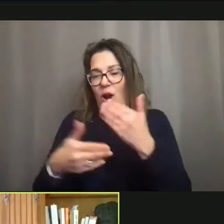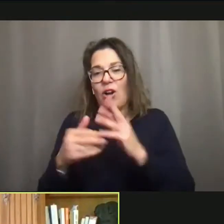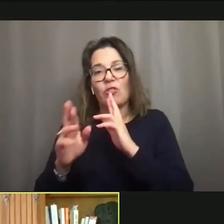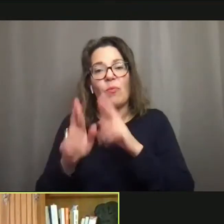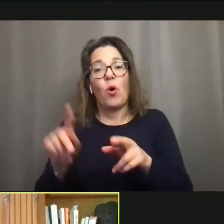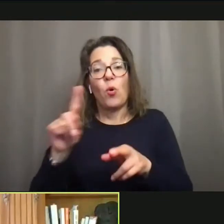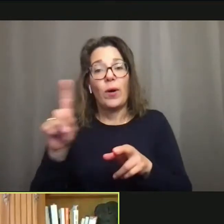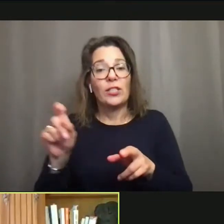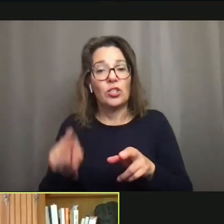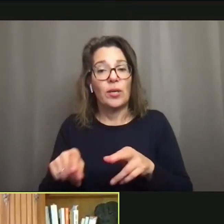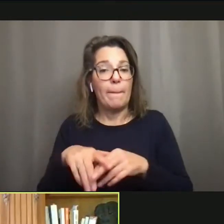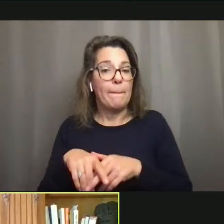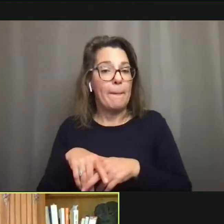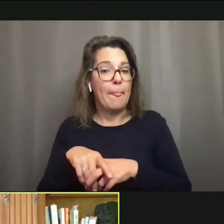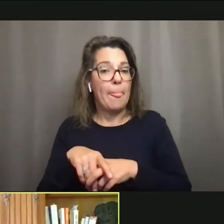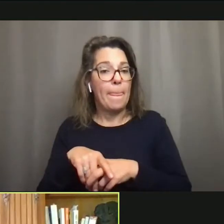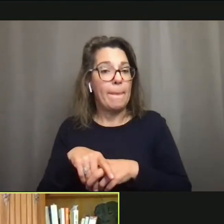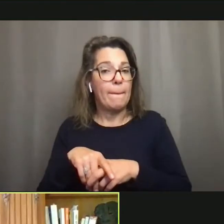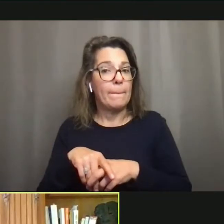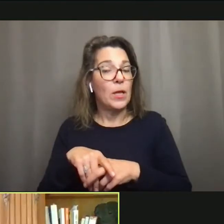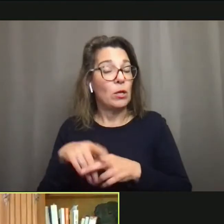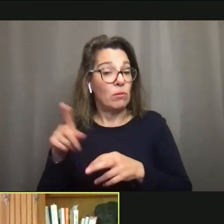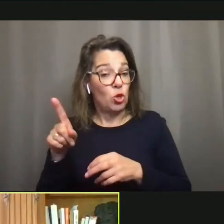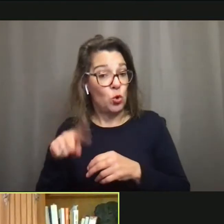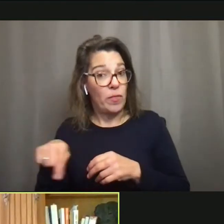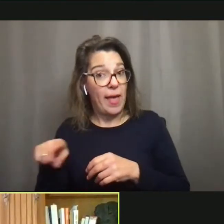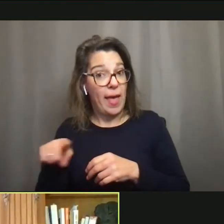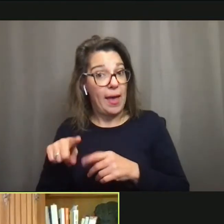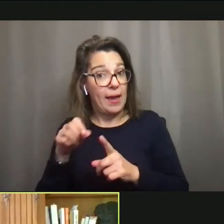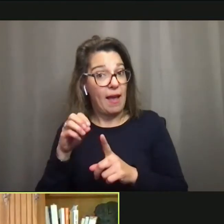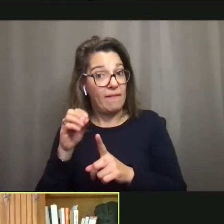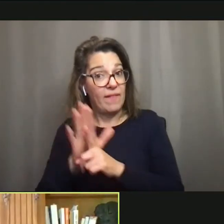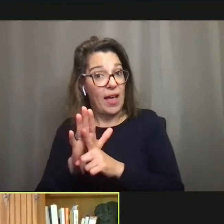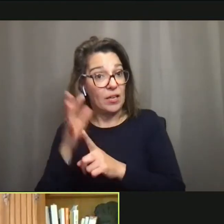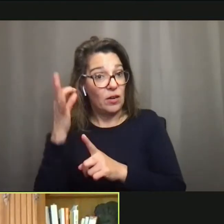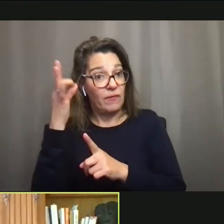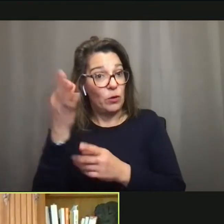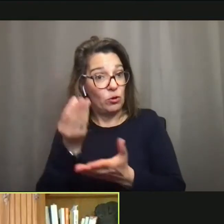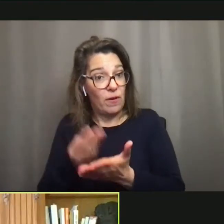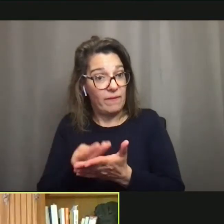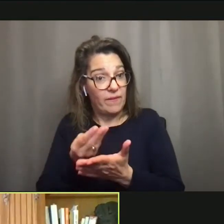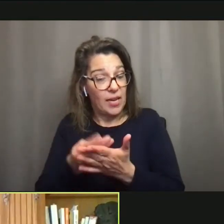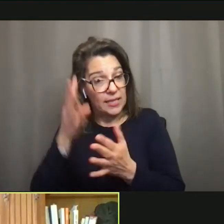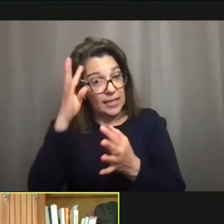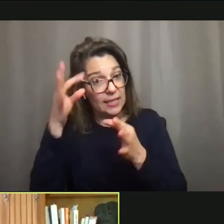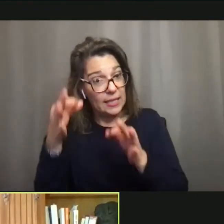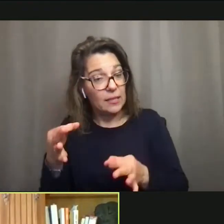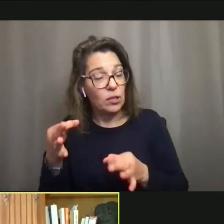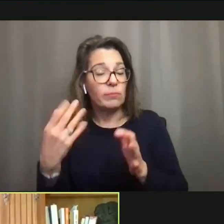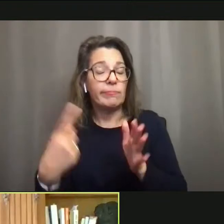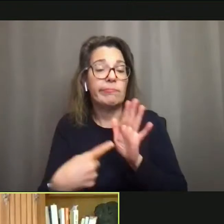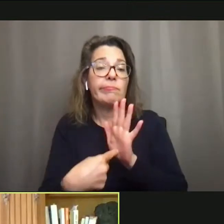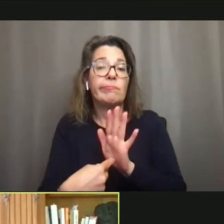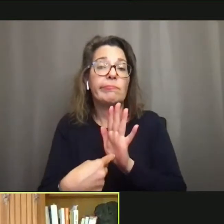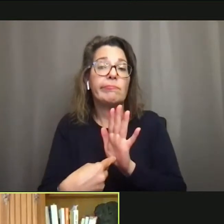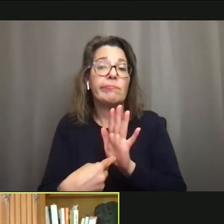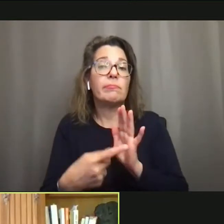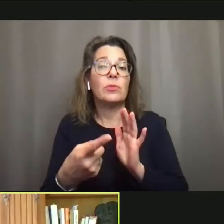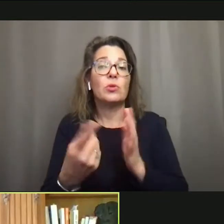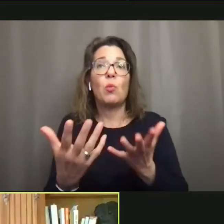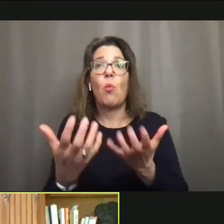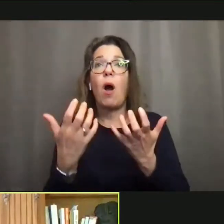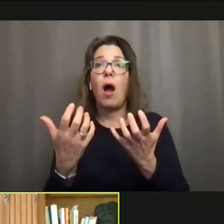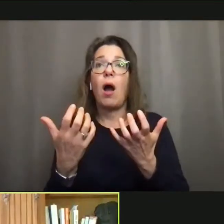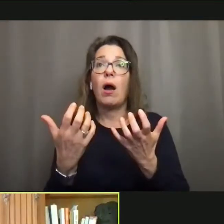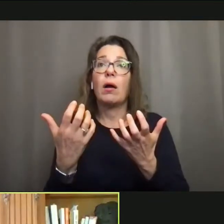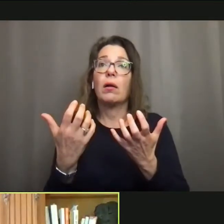So how do progress, or do they affect future funding decisions? Say, for example, you're wanting